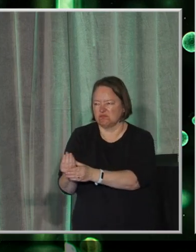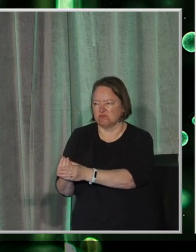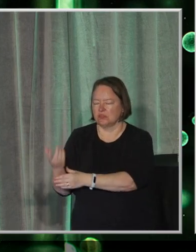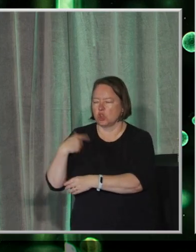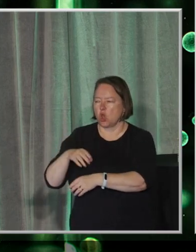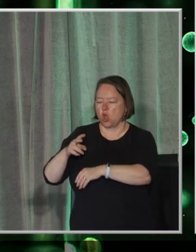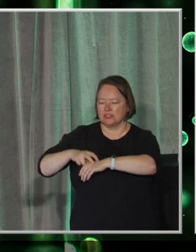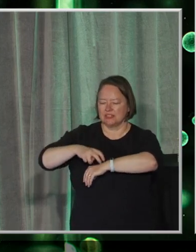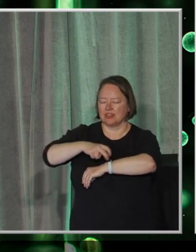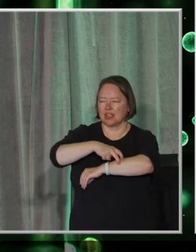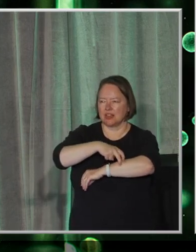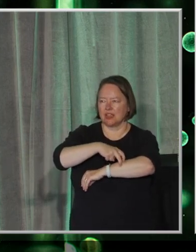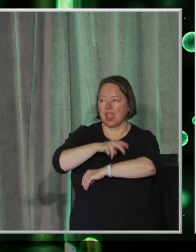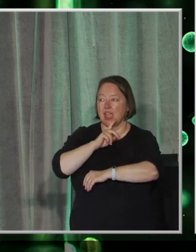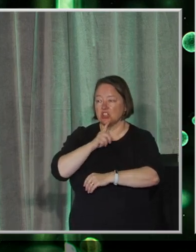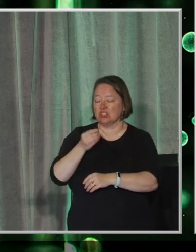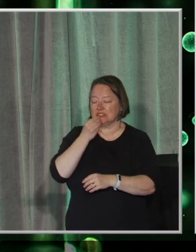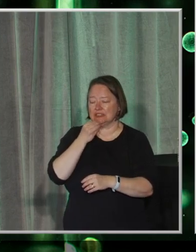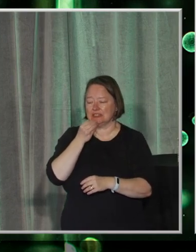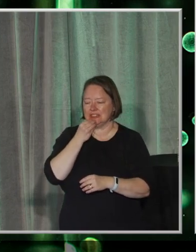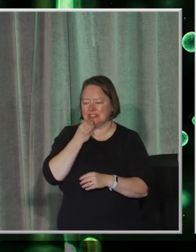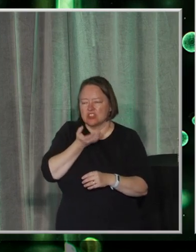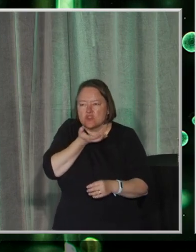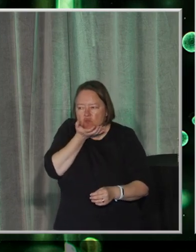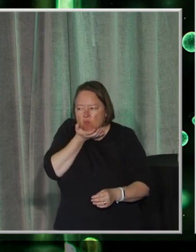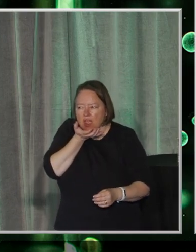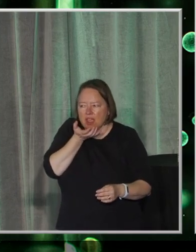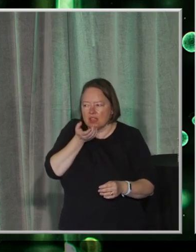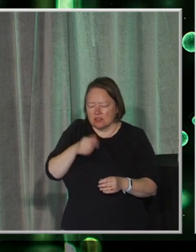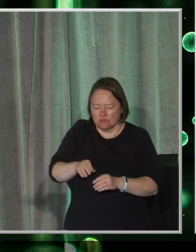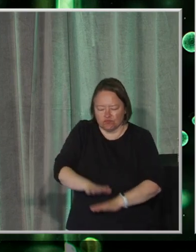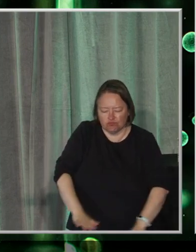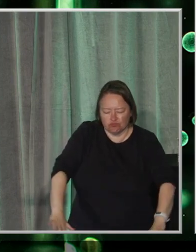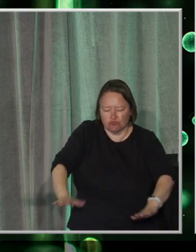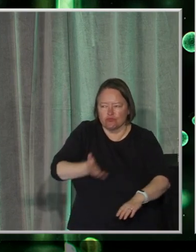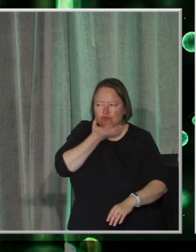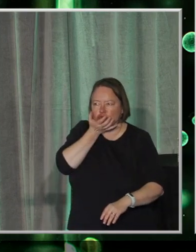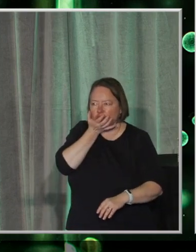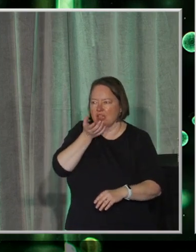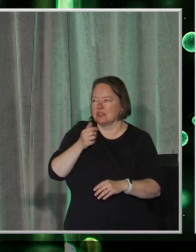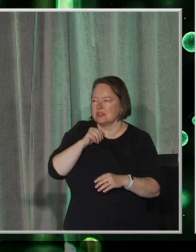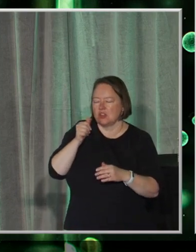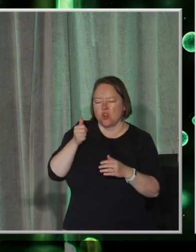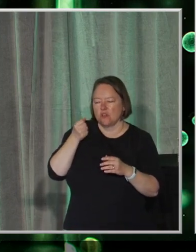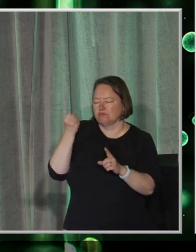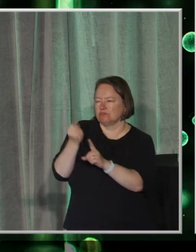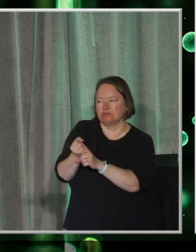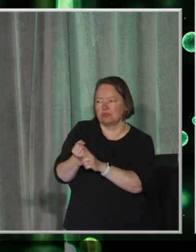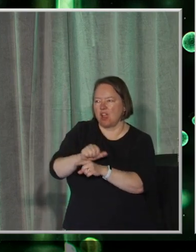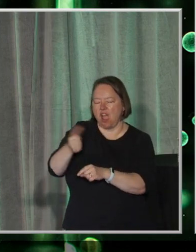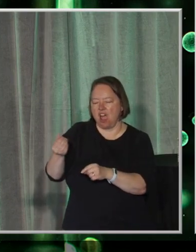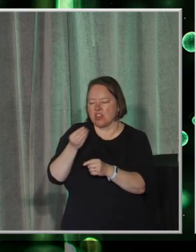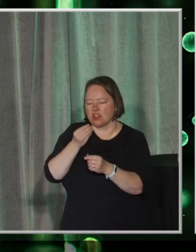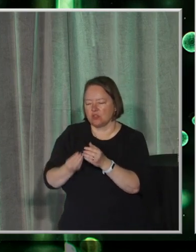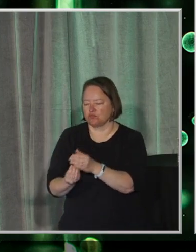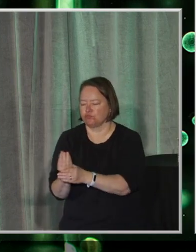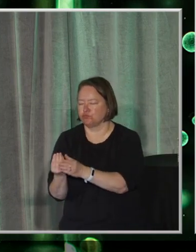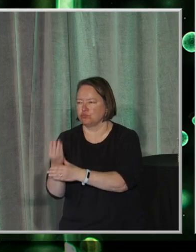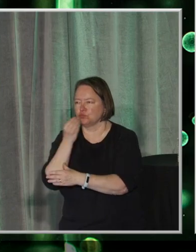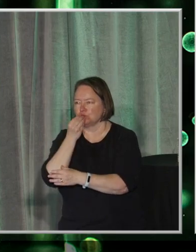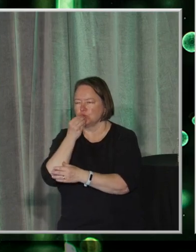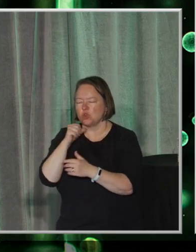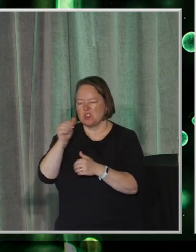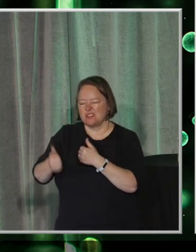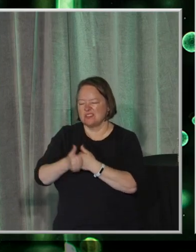Senene actually eats grass, feeds from the grass, and they don't directly attack the crops. So it's not considered as a